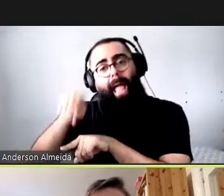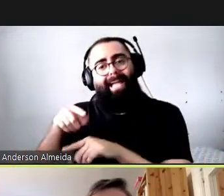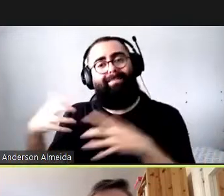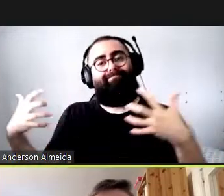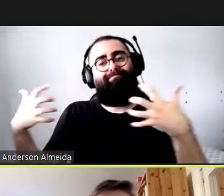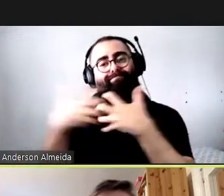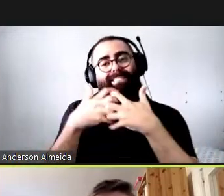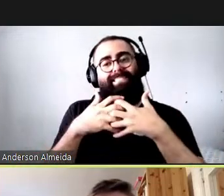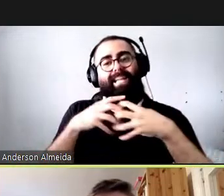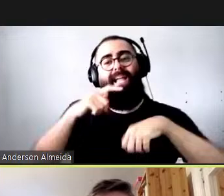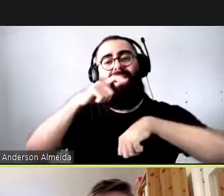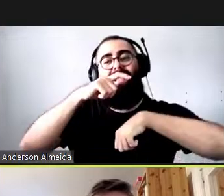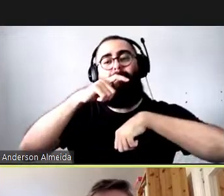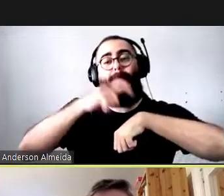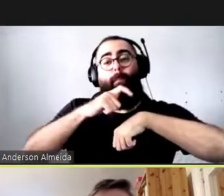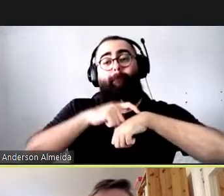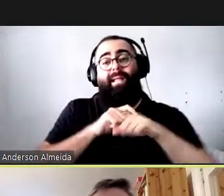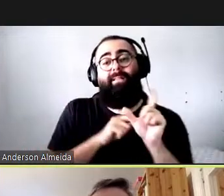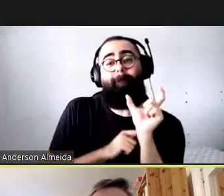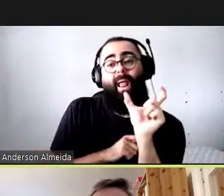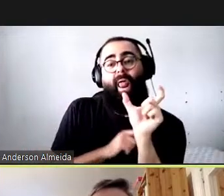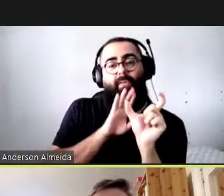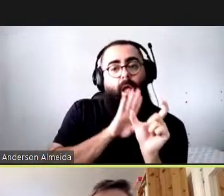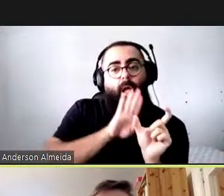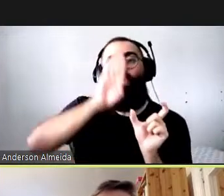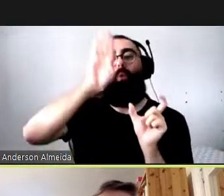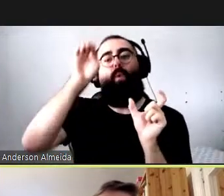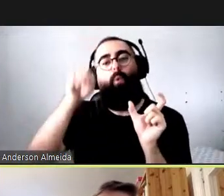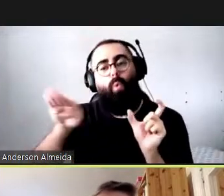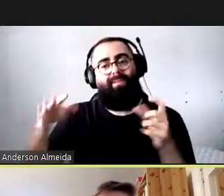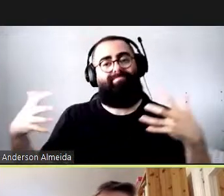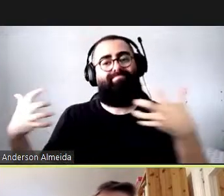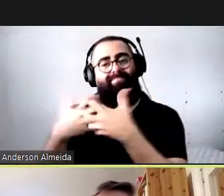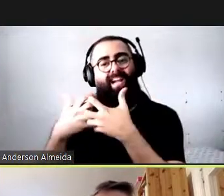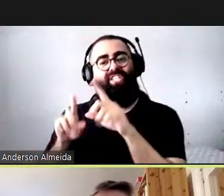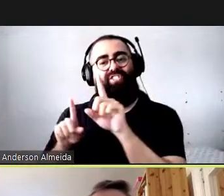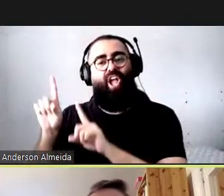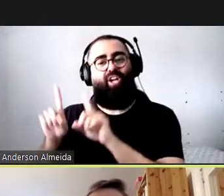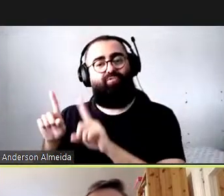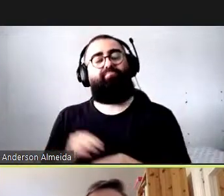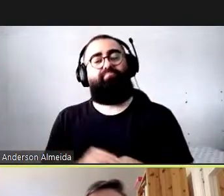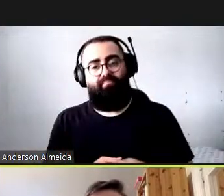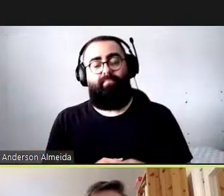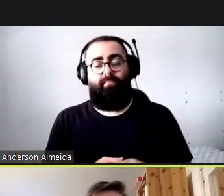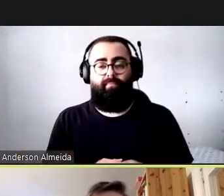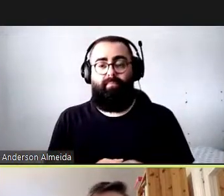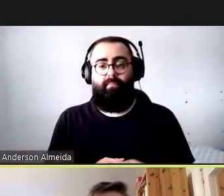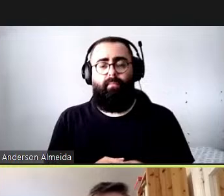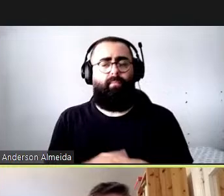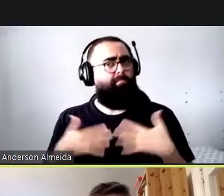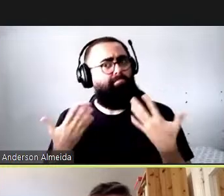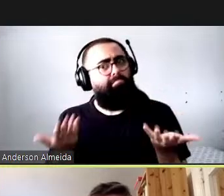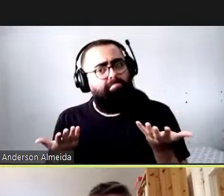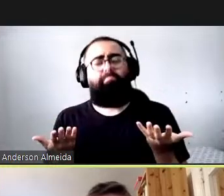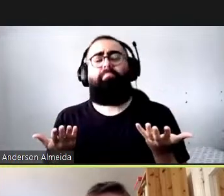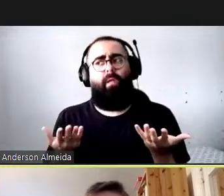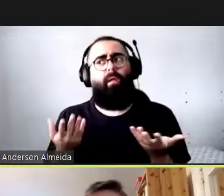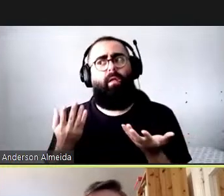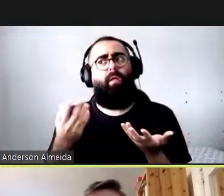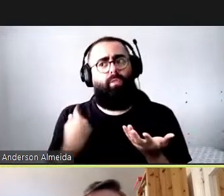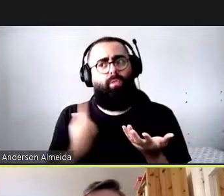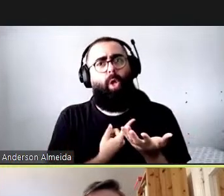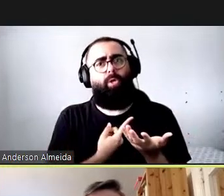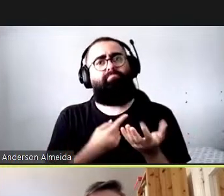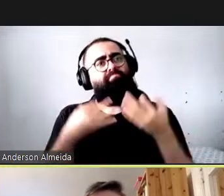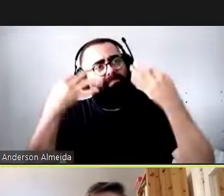in terms of a target-to-target coordination, which is consistent with what we predicted and